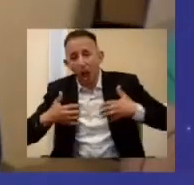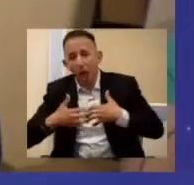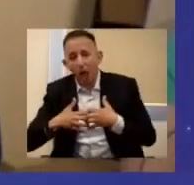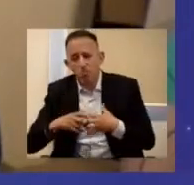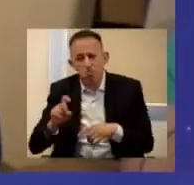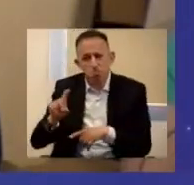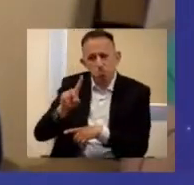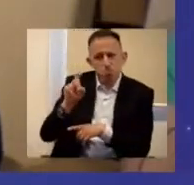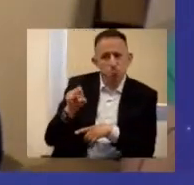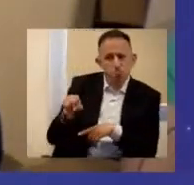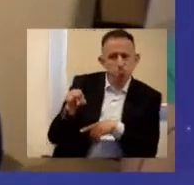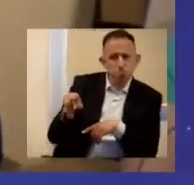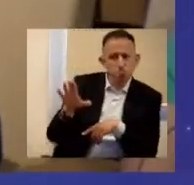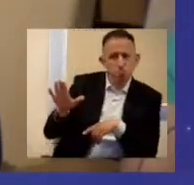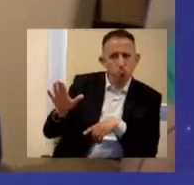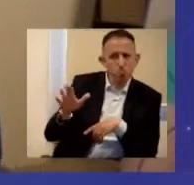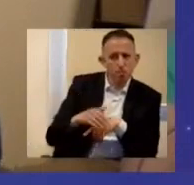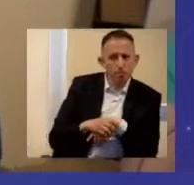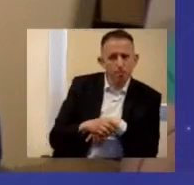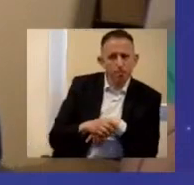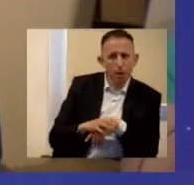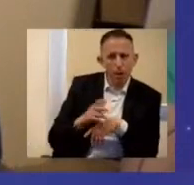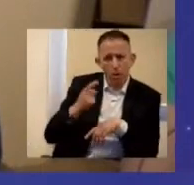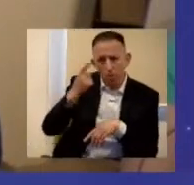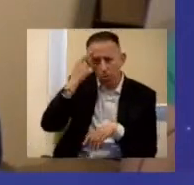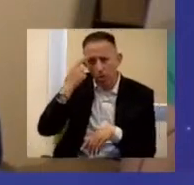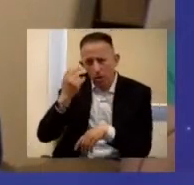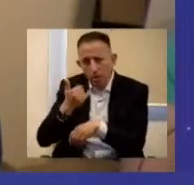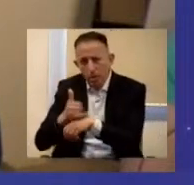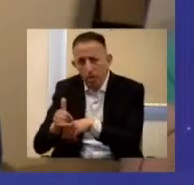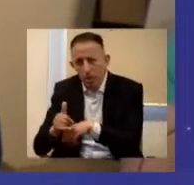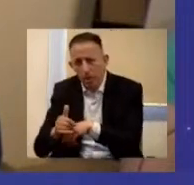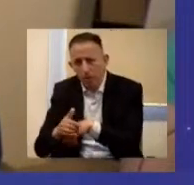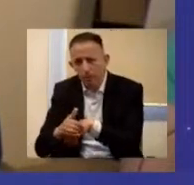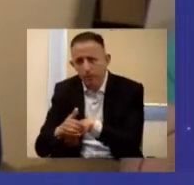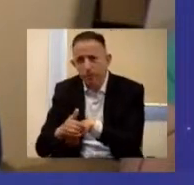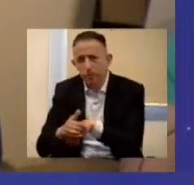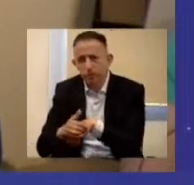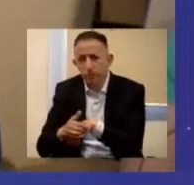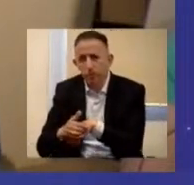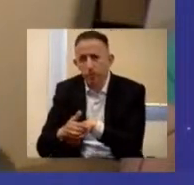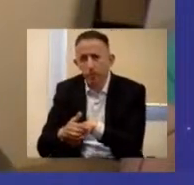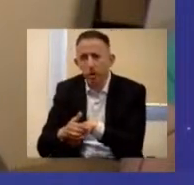the educational systems and not conflict with them.